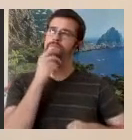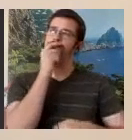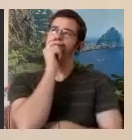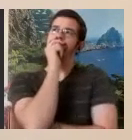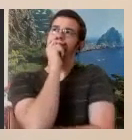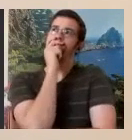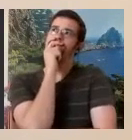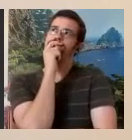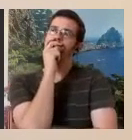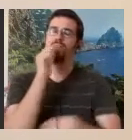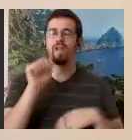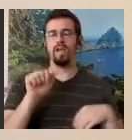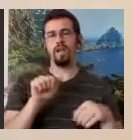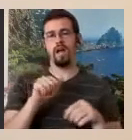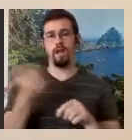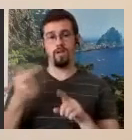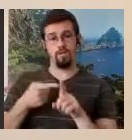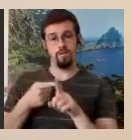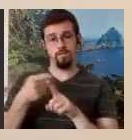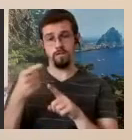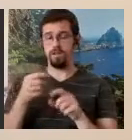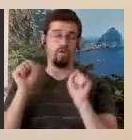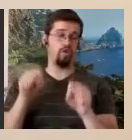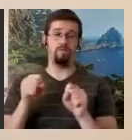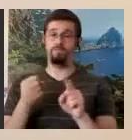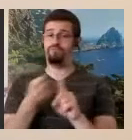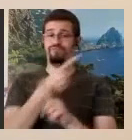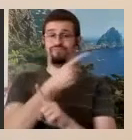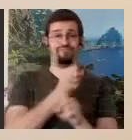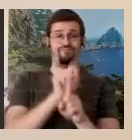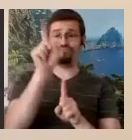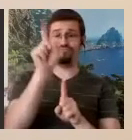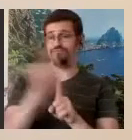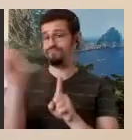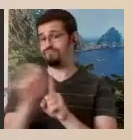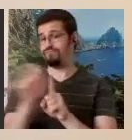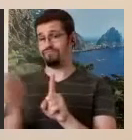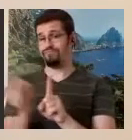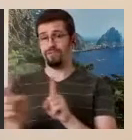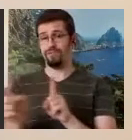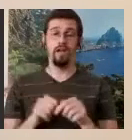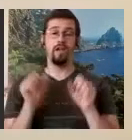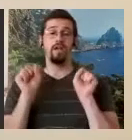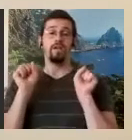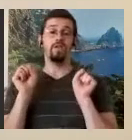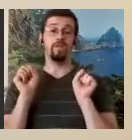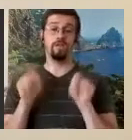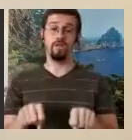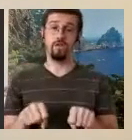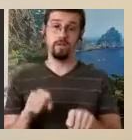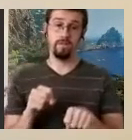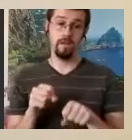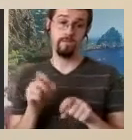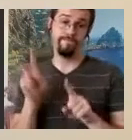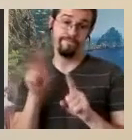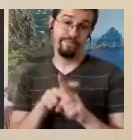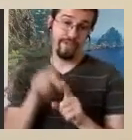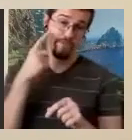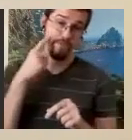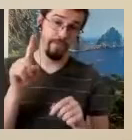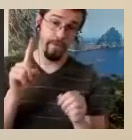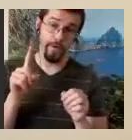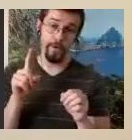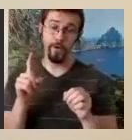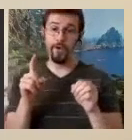could go, in many different directions. It could be, the manual could be used then in Malta for education, for